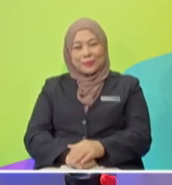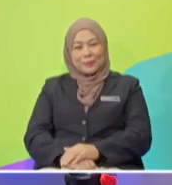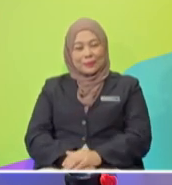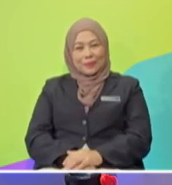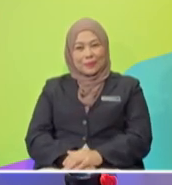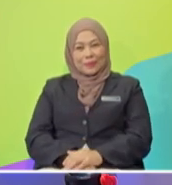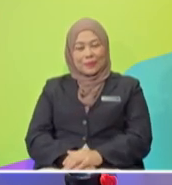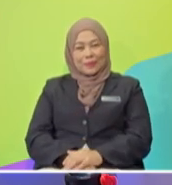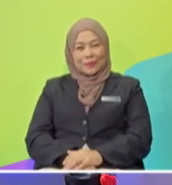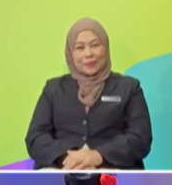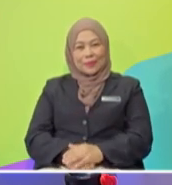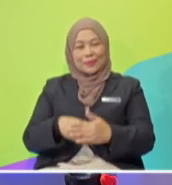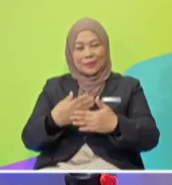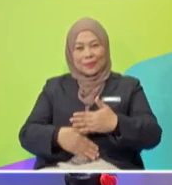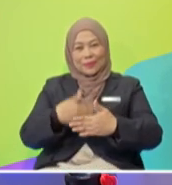What do we have?